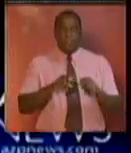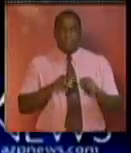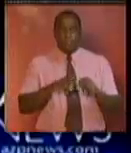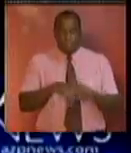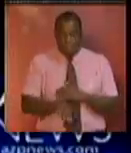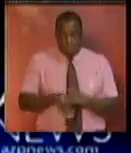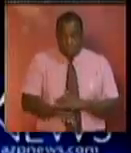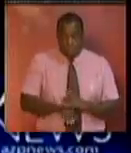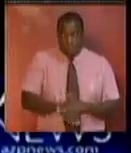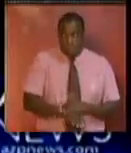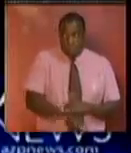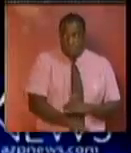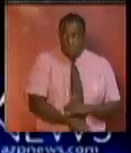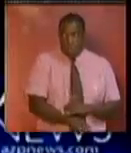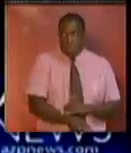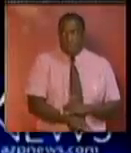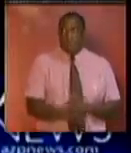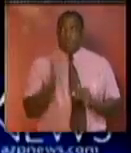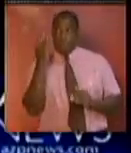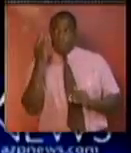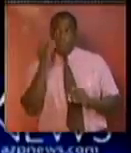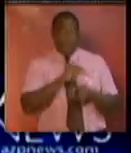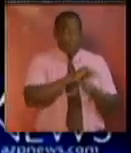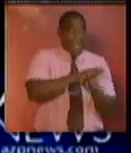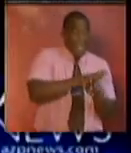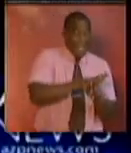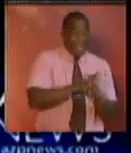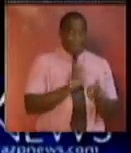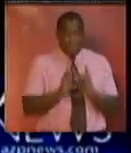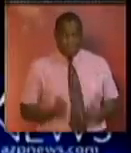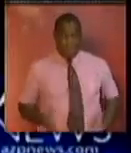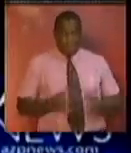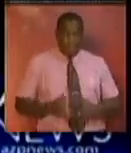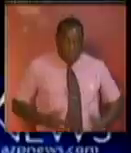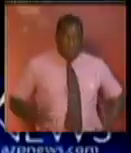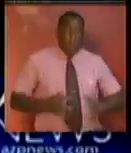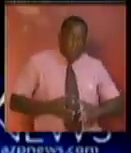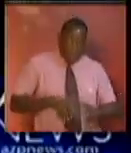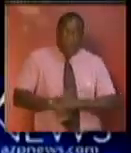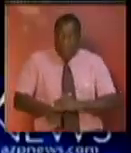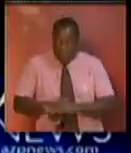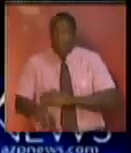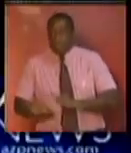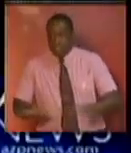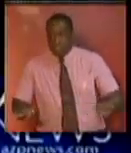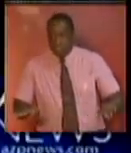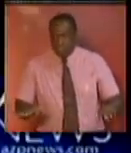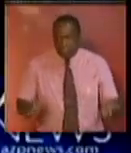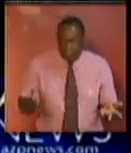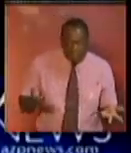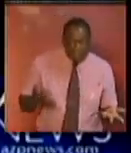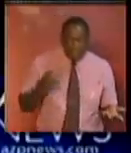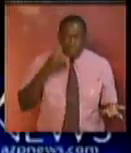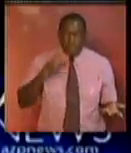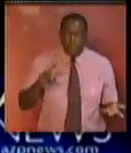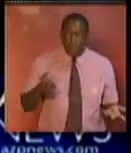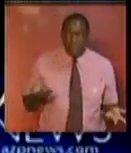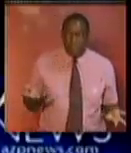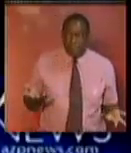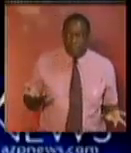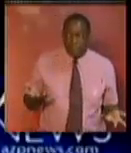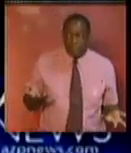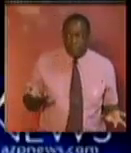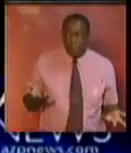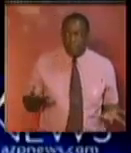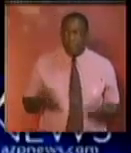in the country because of COVID-19. Can you give us an idea about the number of births we had last year compared to the previous years?